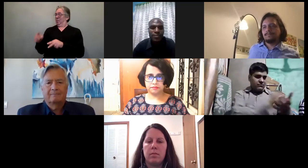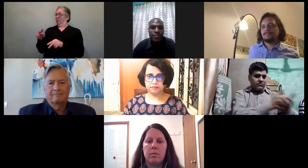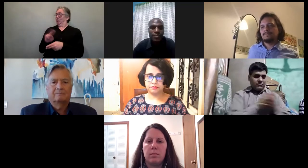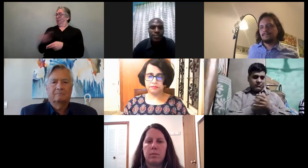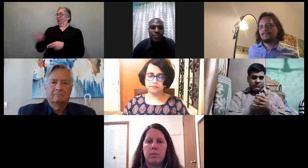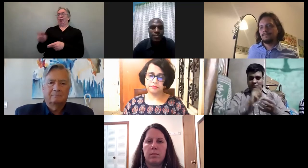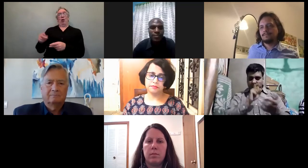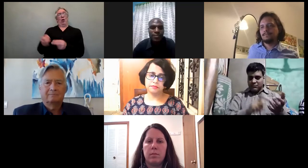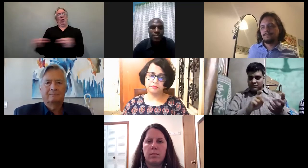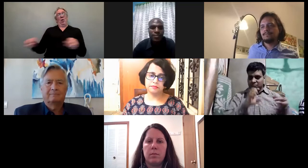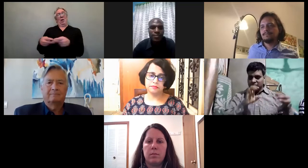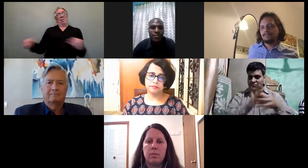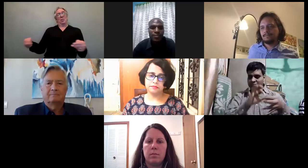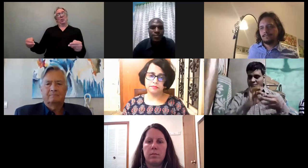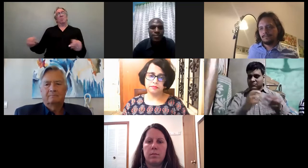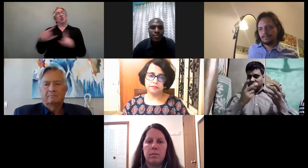but